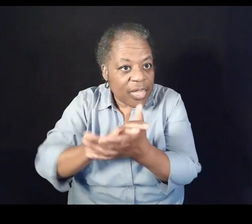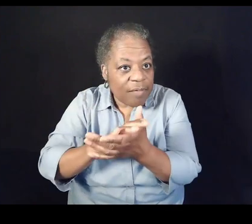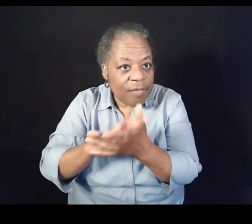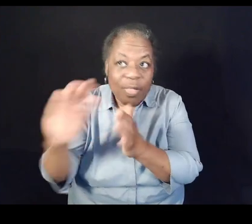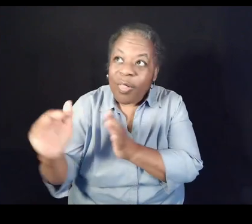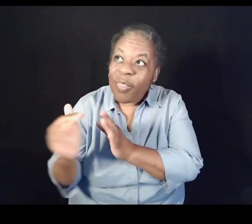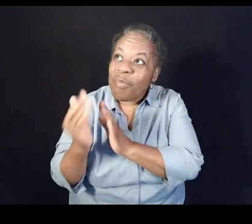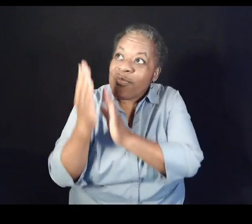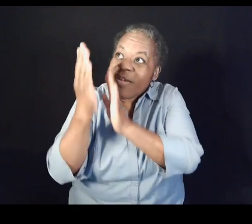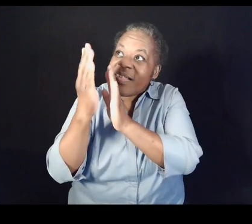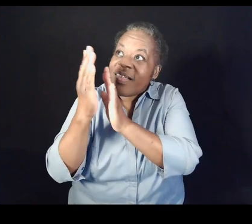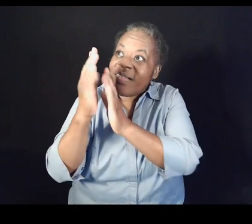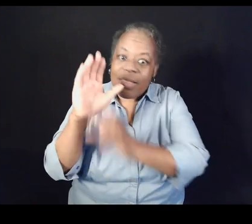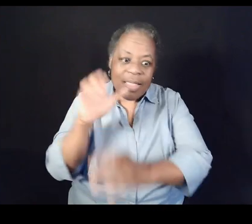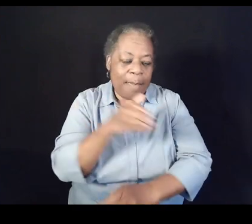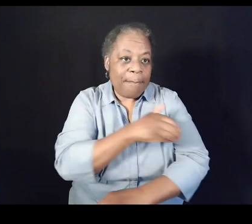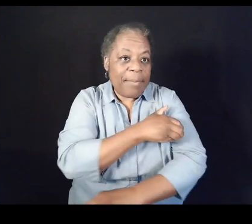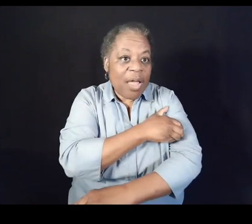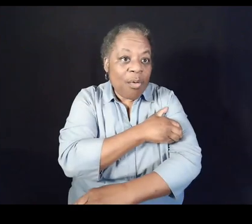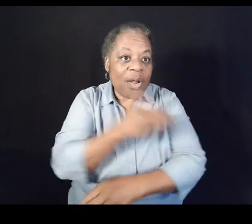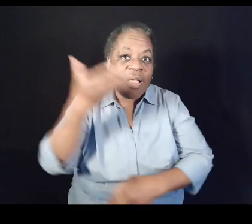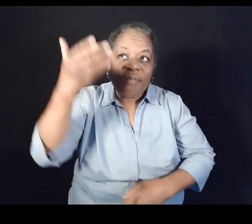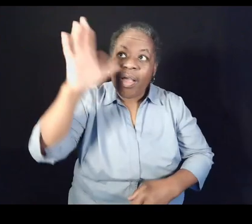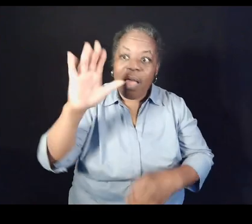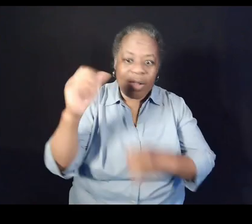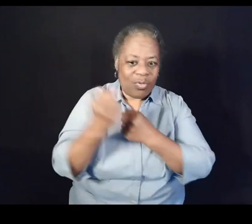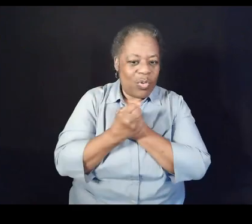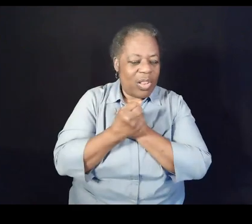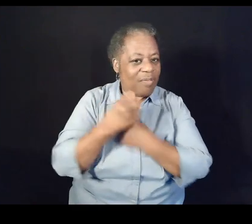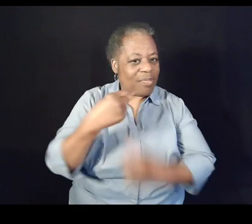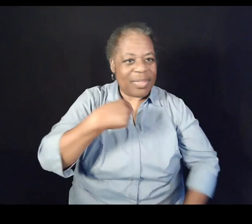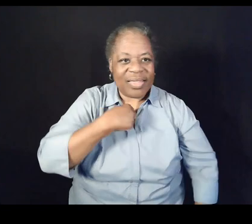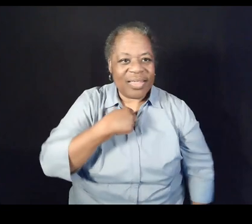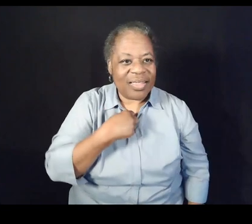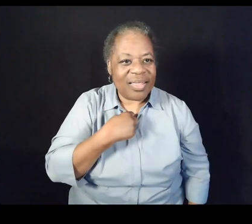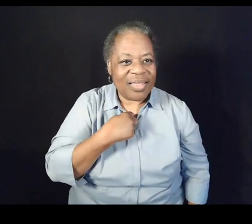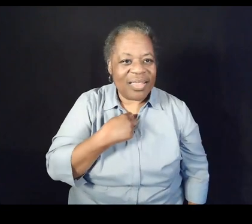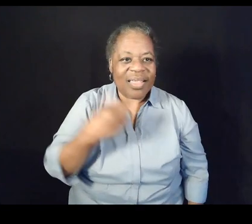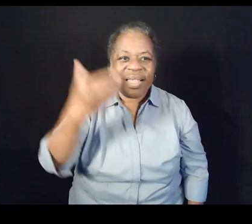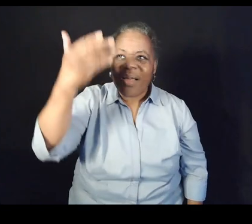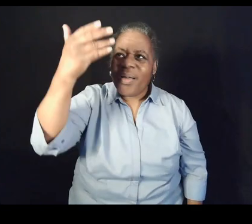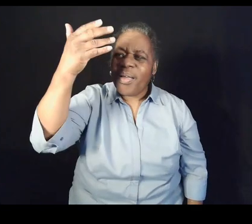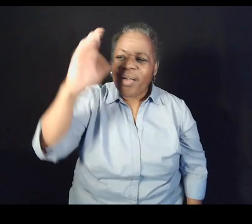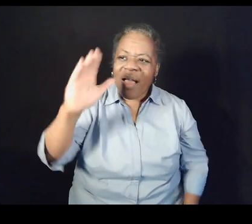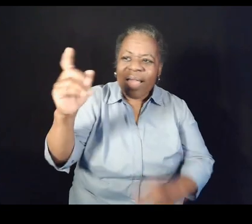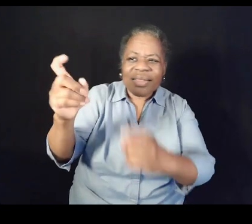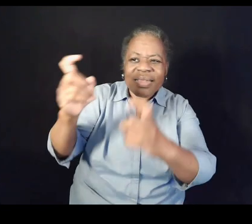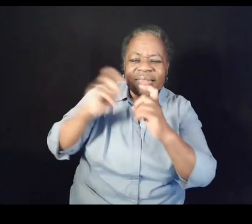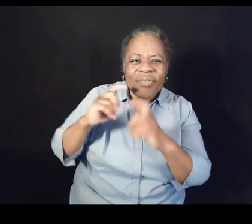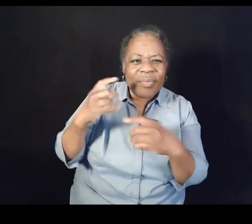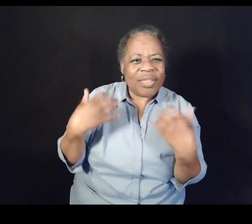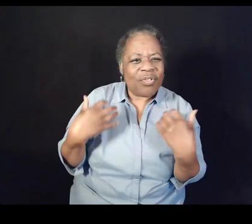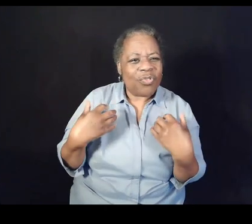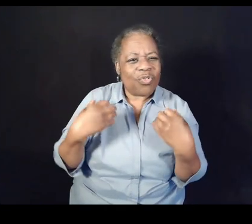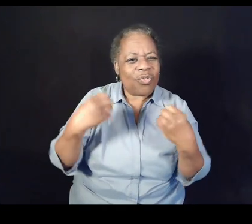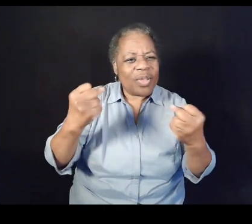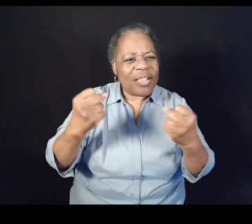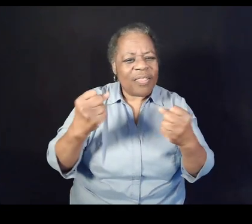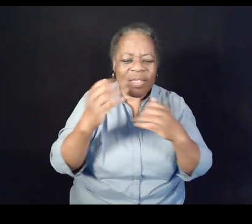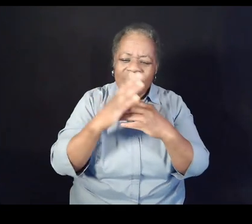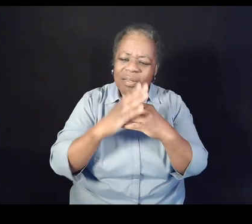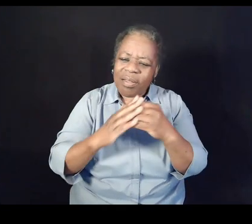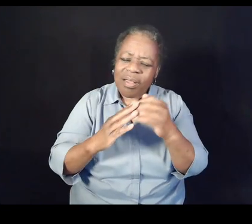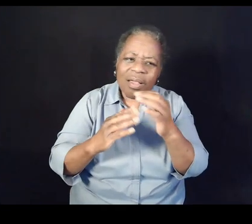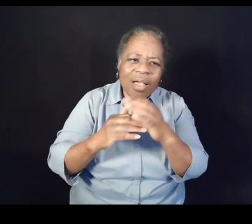and power of a God who loves me, a God who has granted me strength and comfort